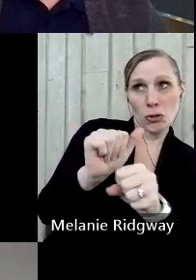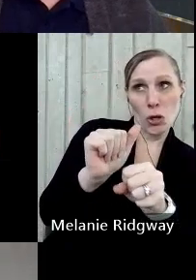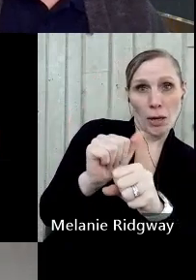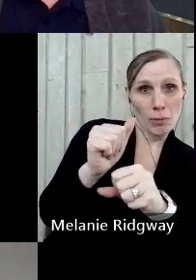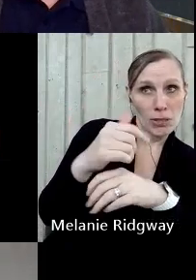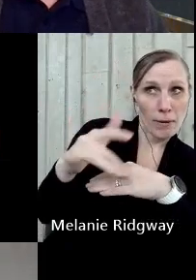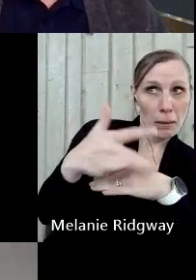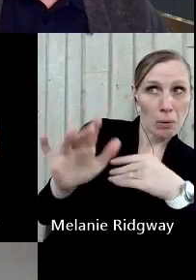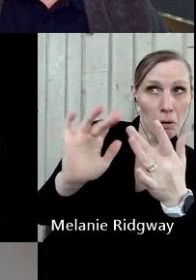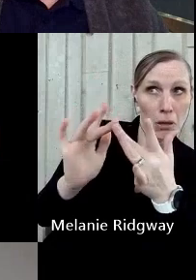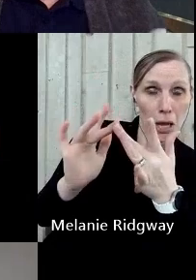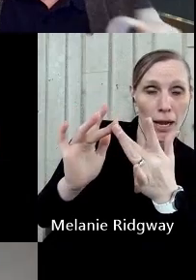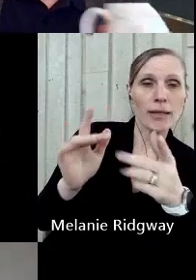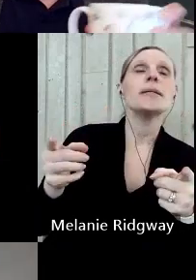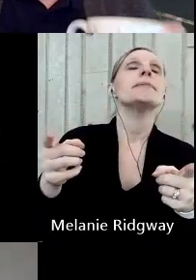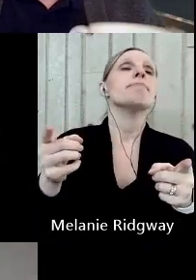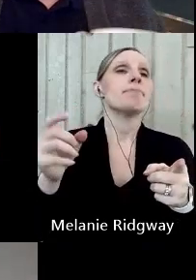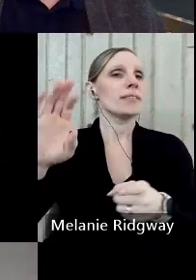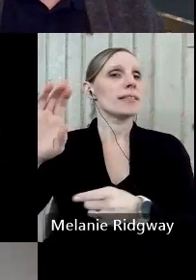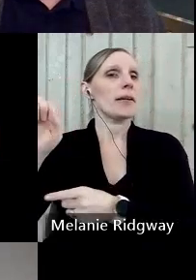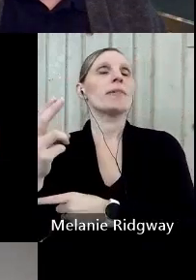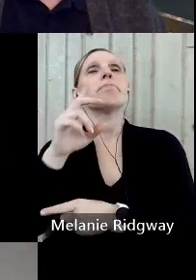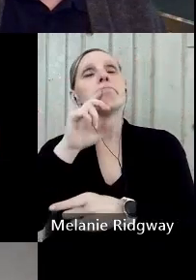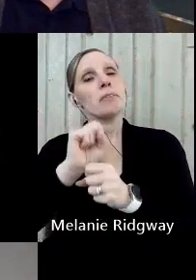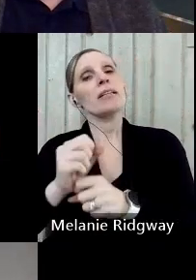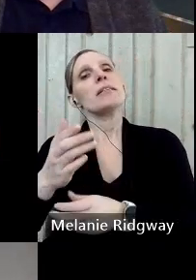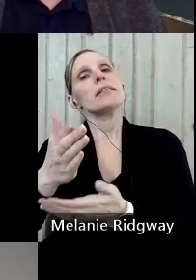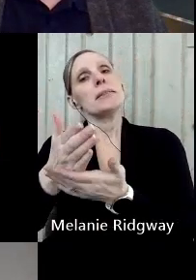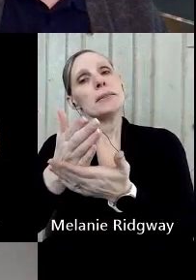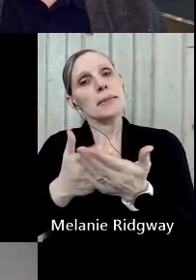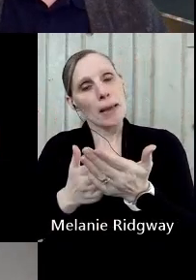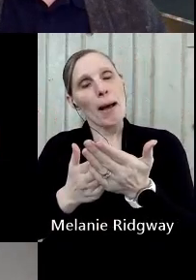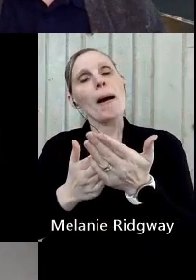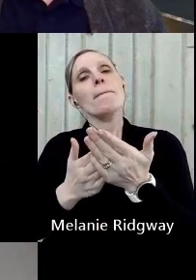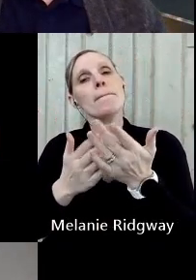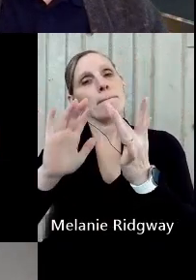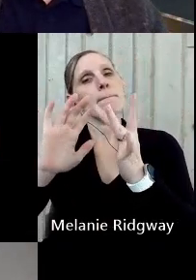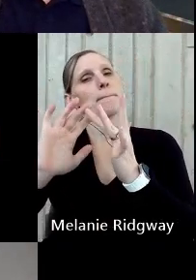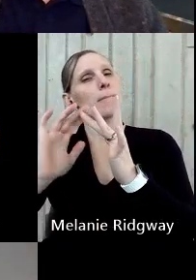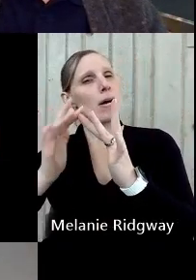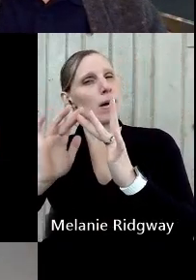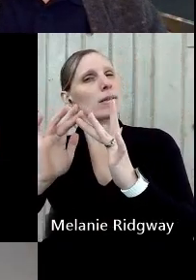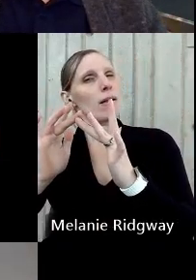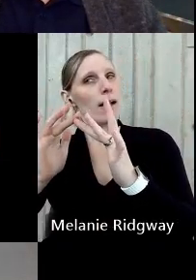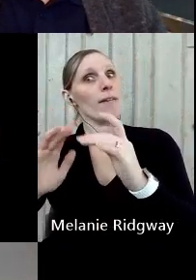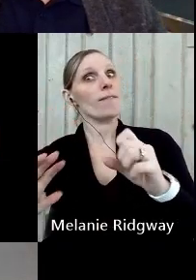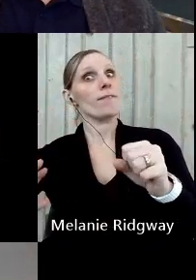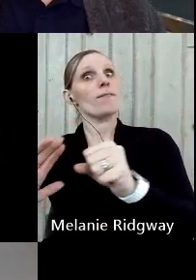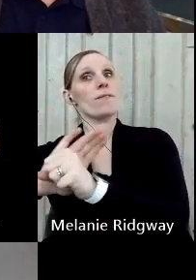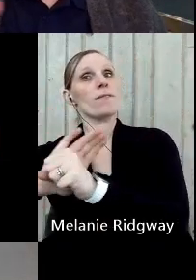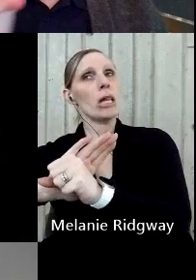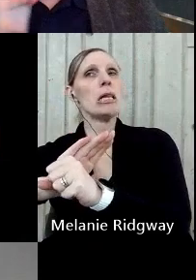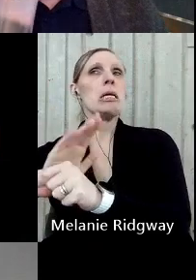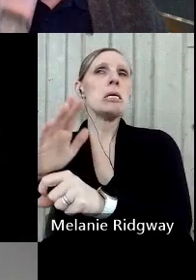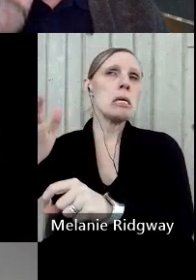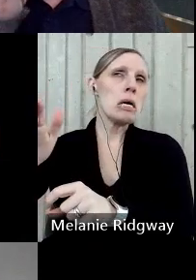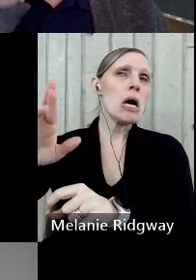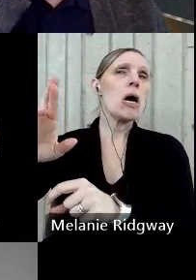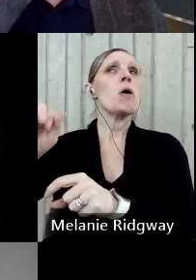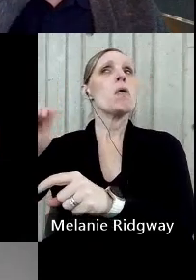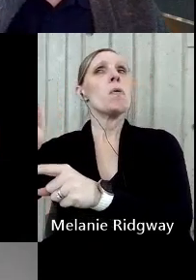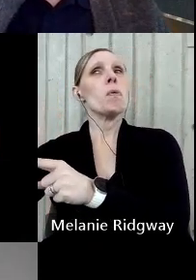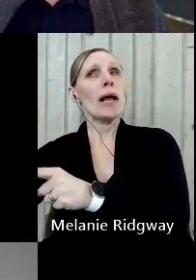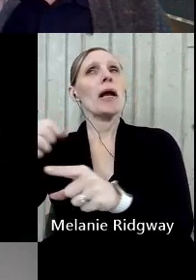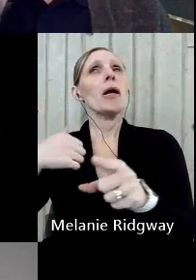say, an in-person or hybrid work opportunity. Those seem to be kind of more prevalent